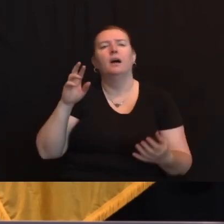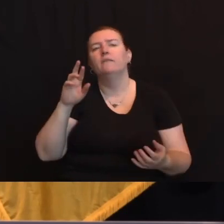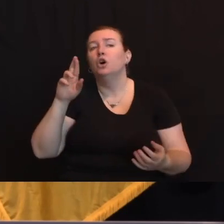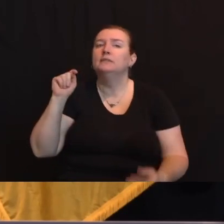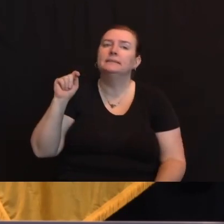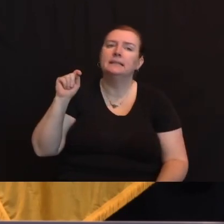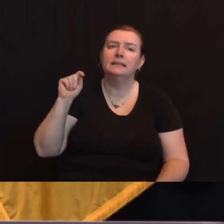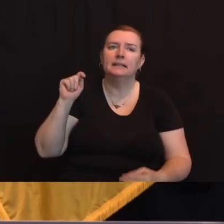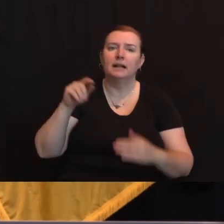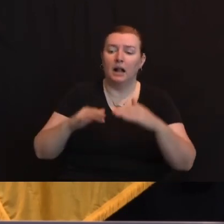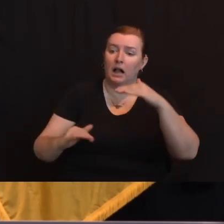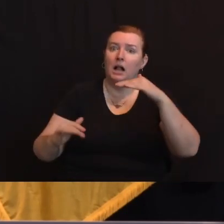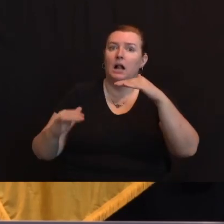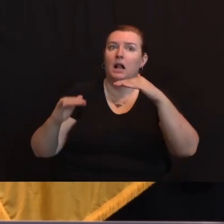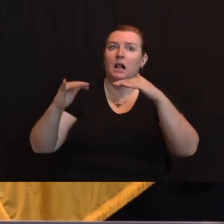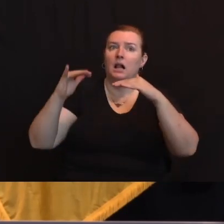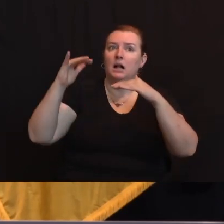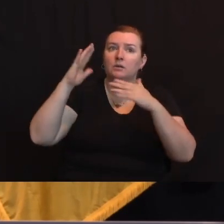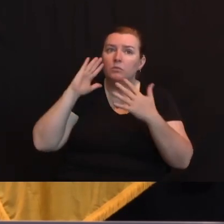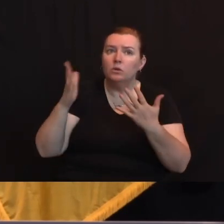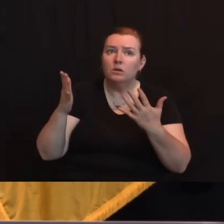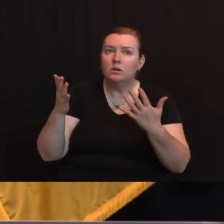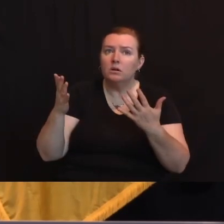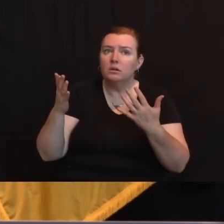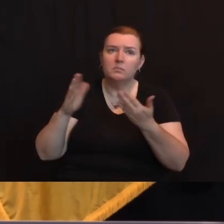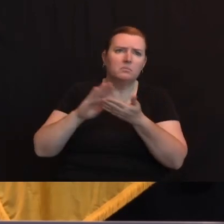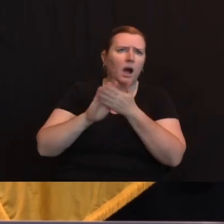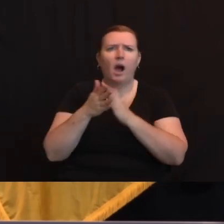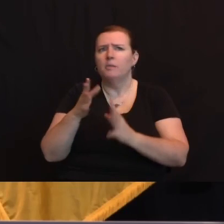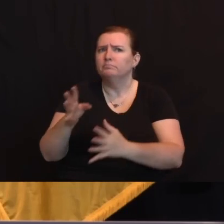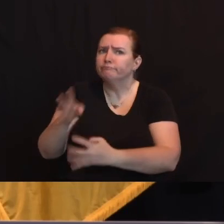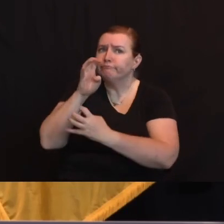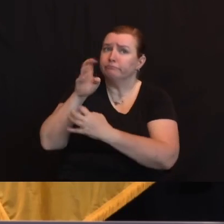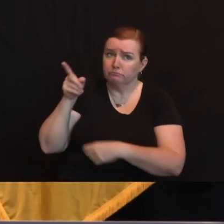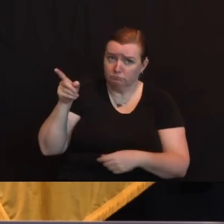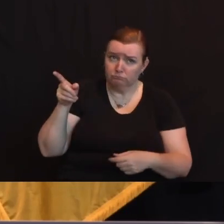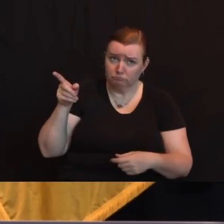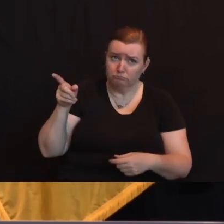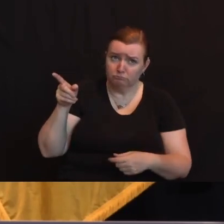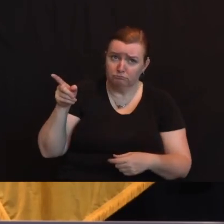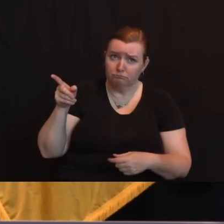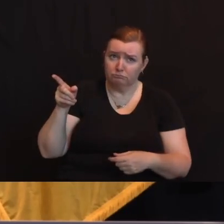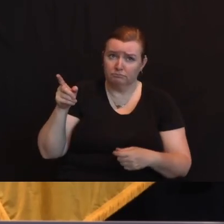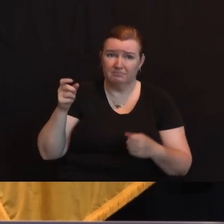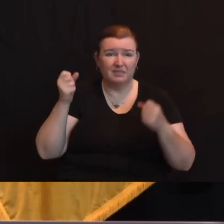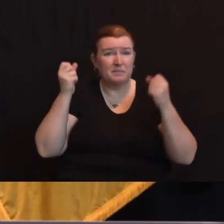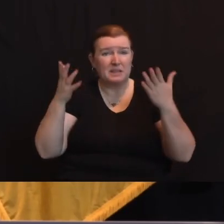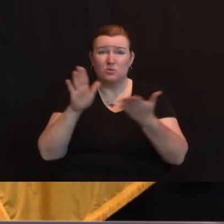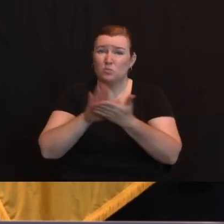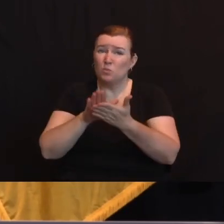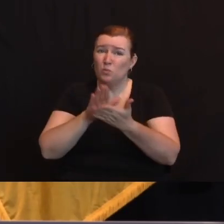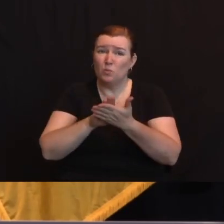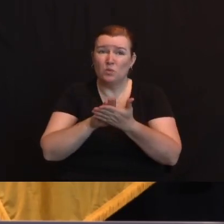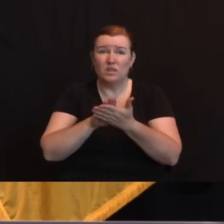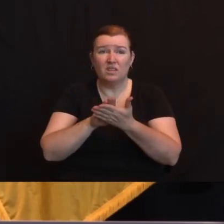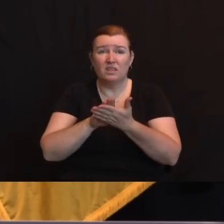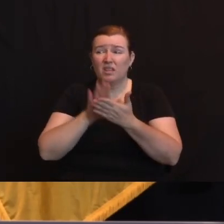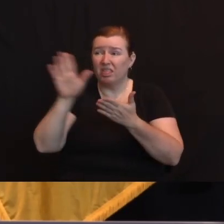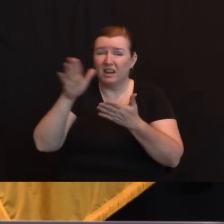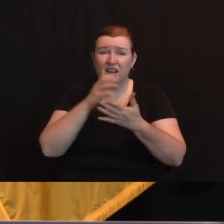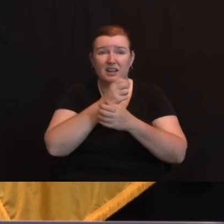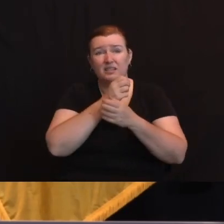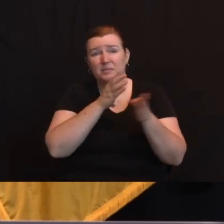would raise further alarm bells for you, a specific number? Many schools have worked into their reopening plans that students would get,